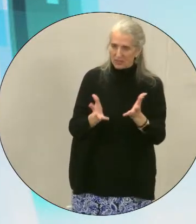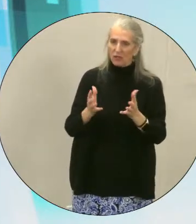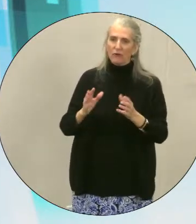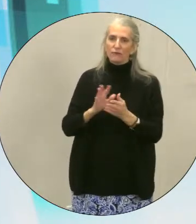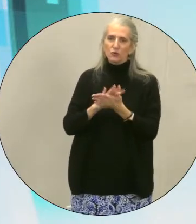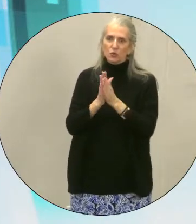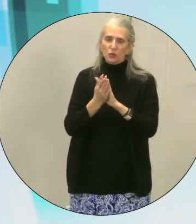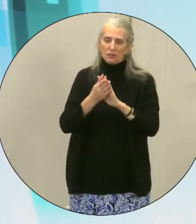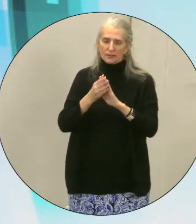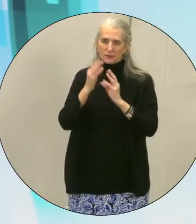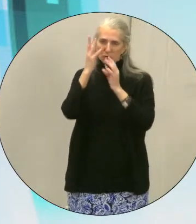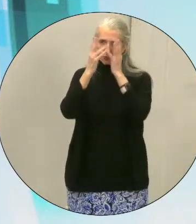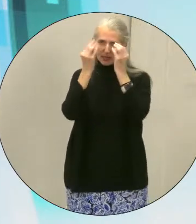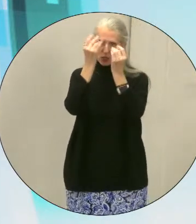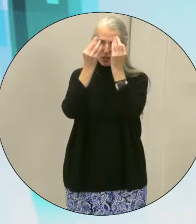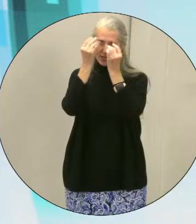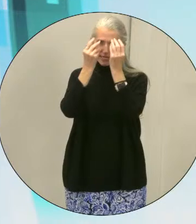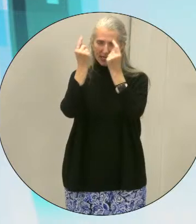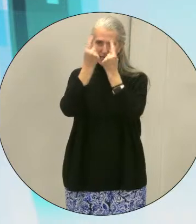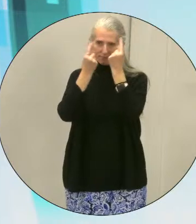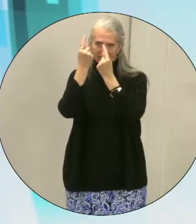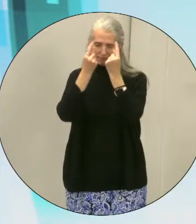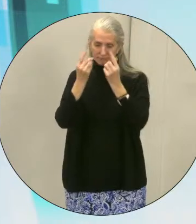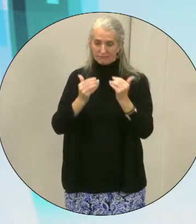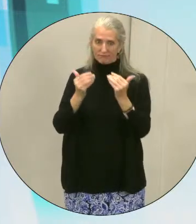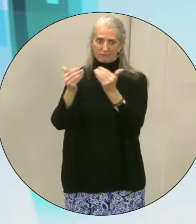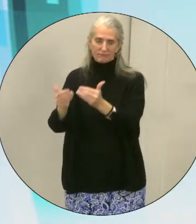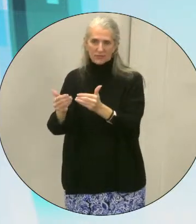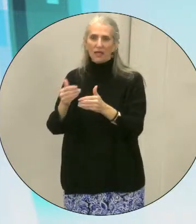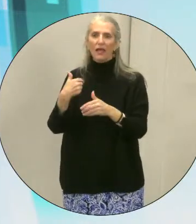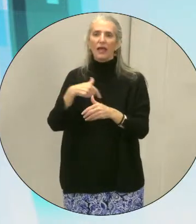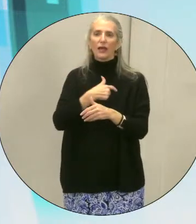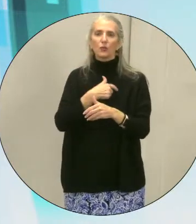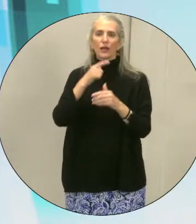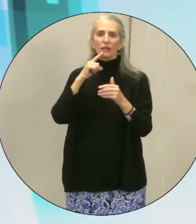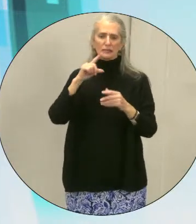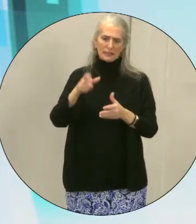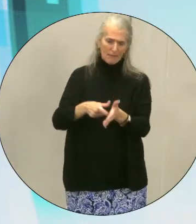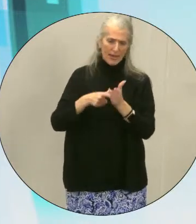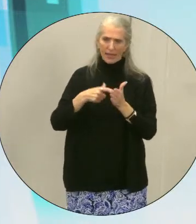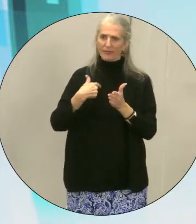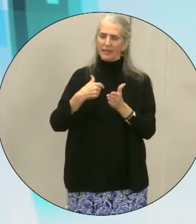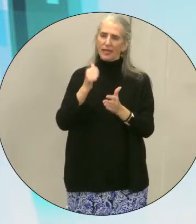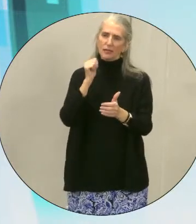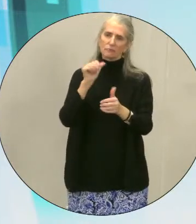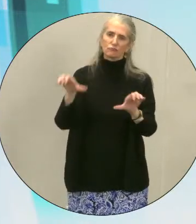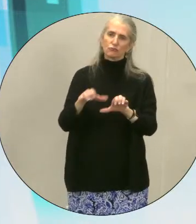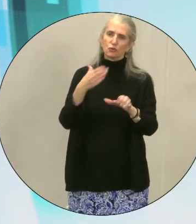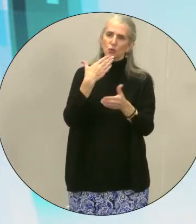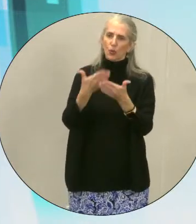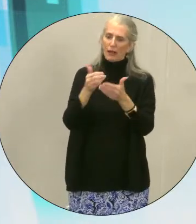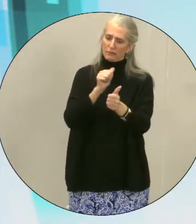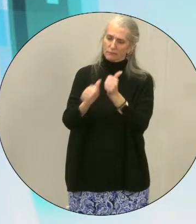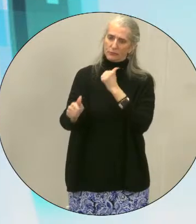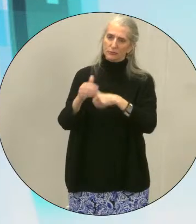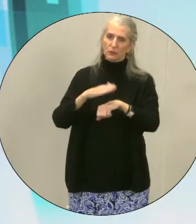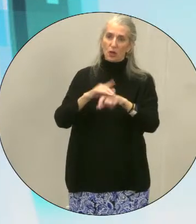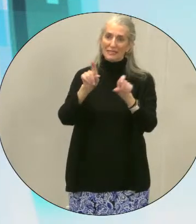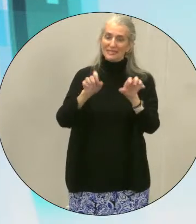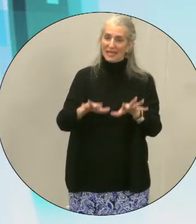and propels learning. We then demand they perform well on standardized tests, navigate higher education, and compete in the modern